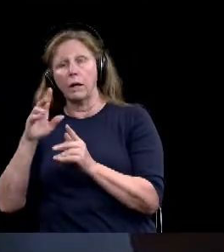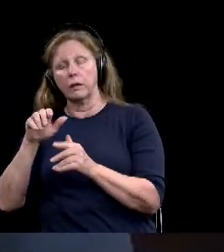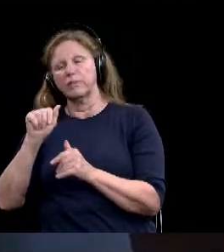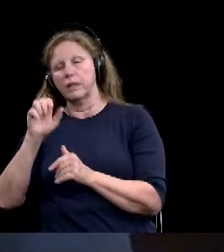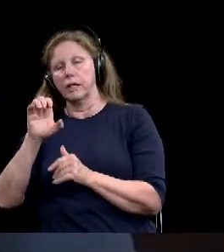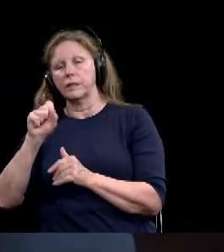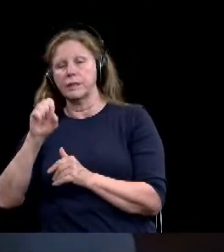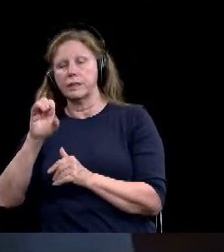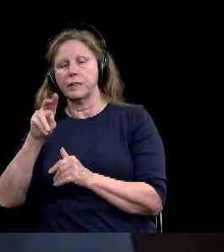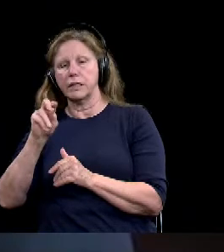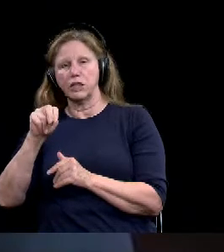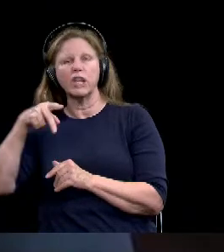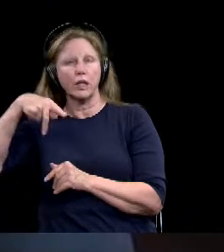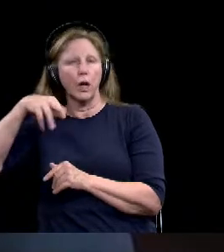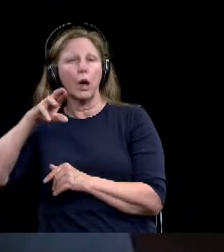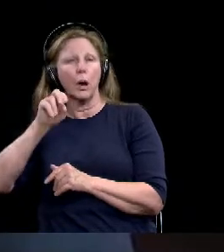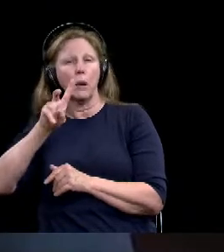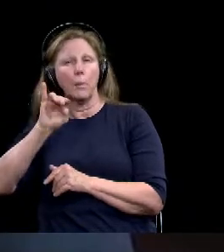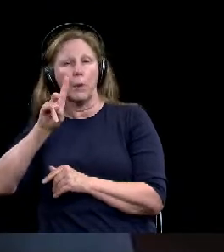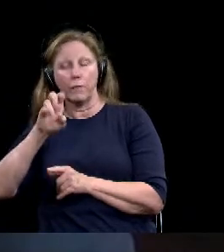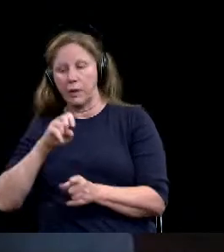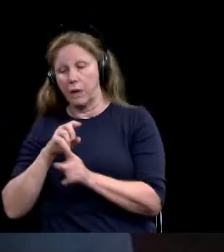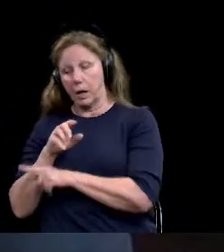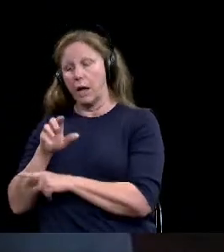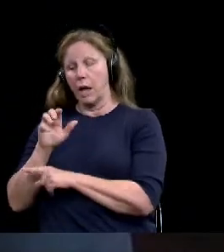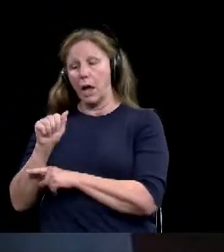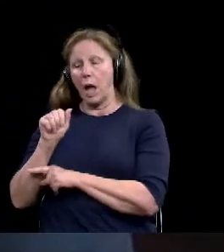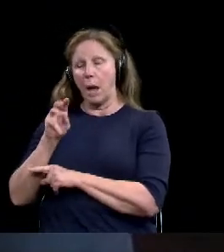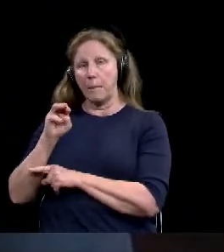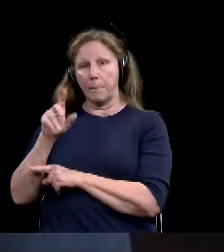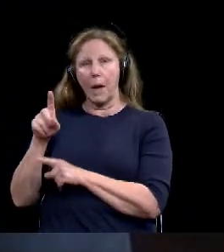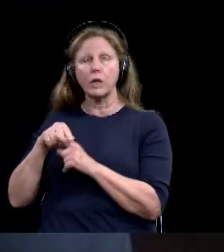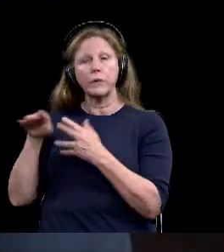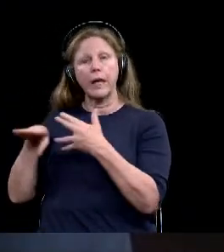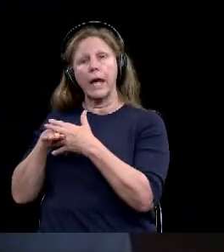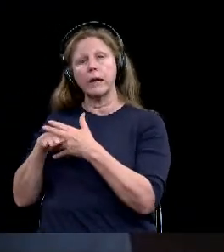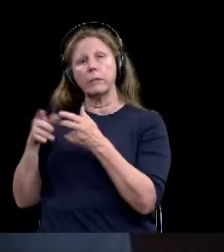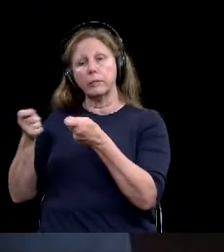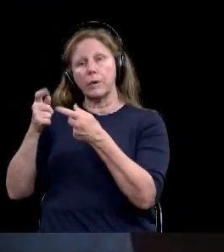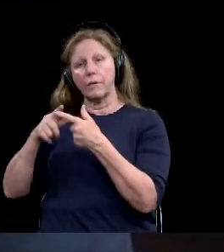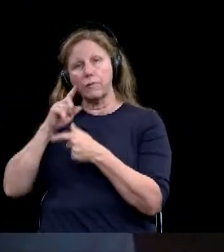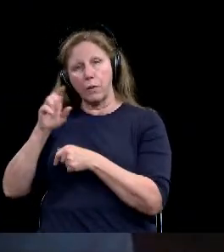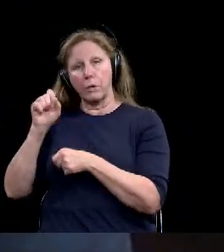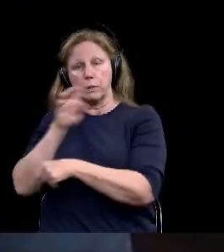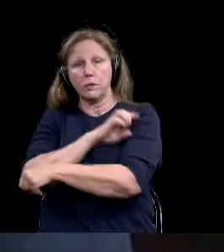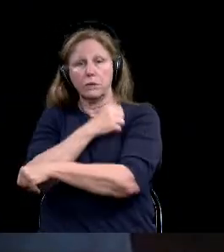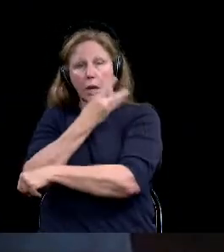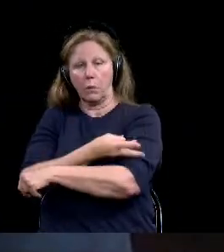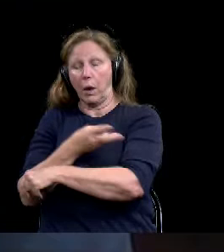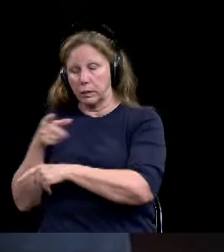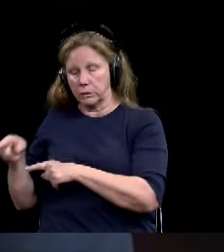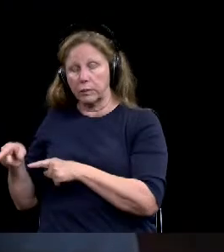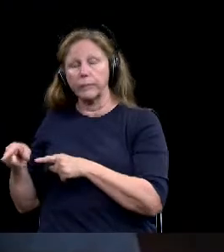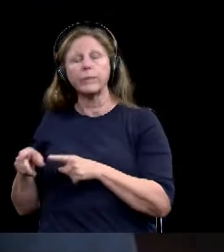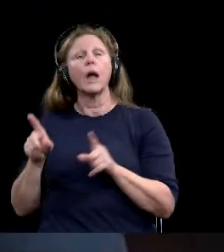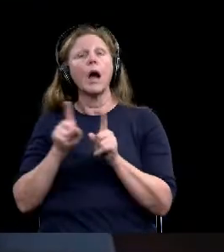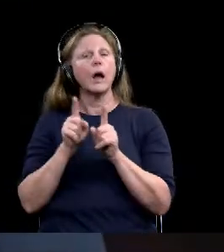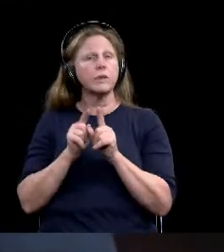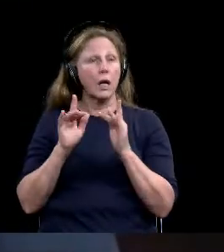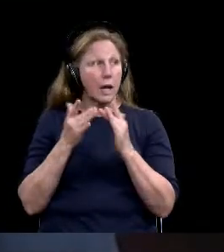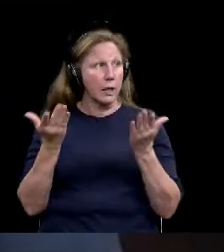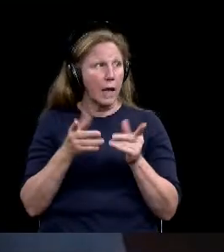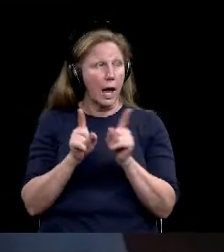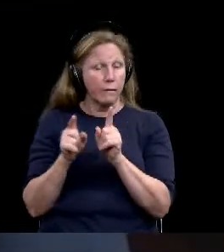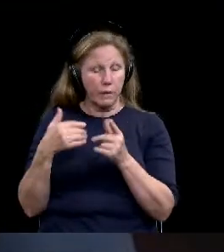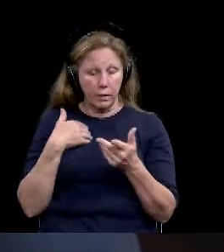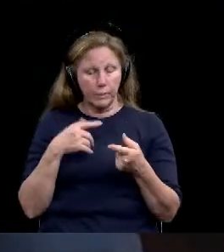Hillcrest, and also online today are LaShonda Mowry Horn, the Director of the Waco McLennan County Public Health District, and